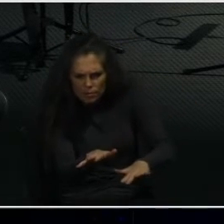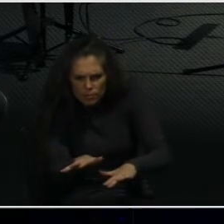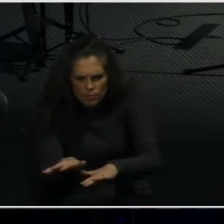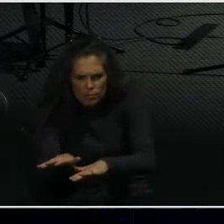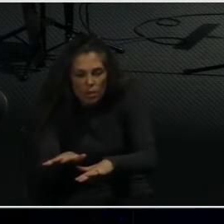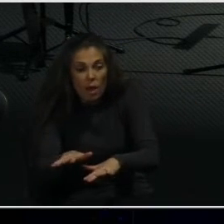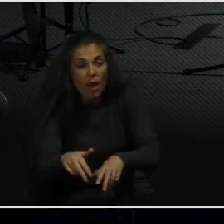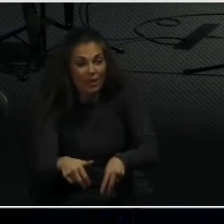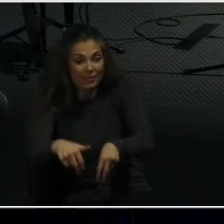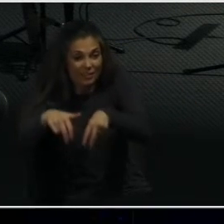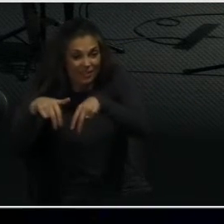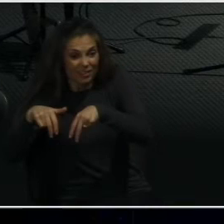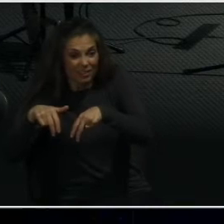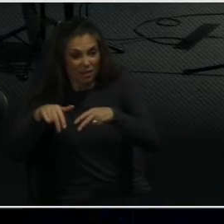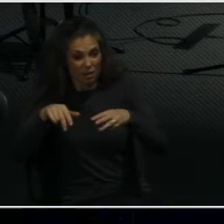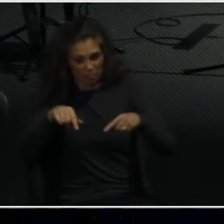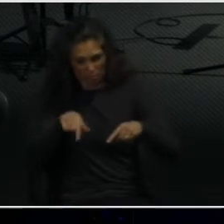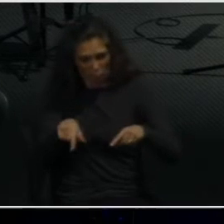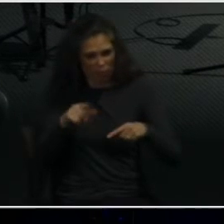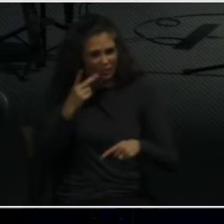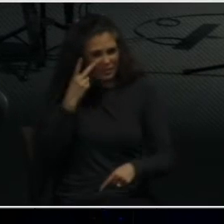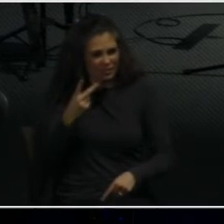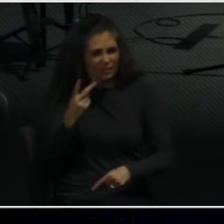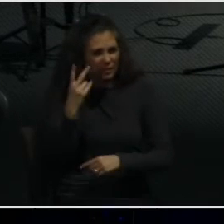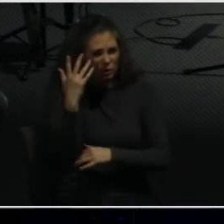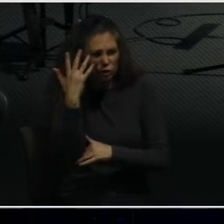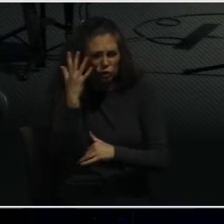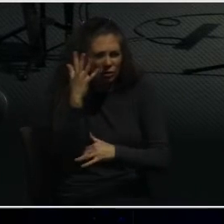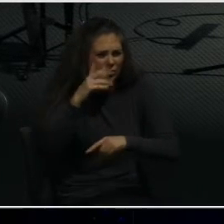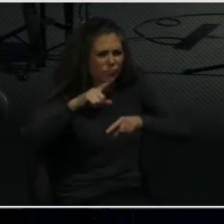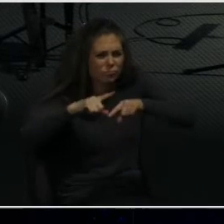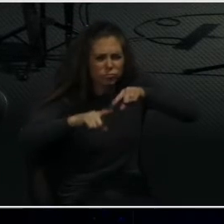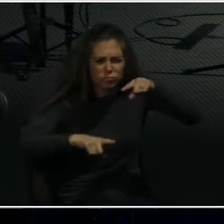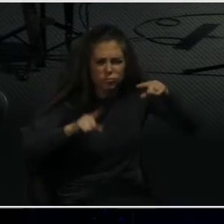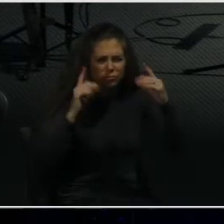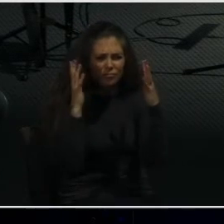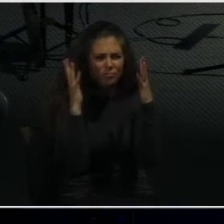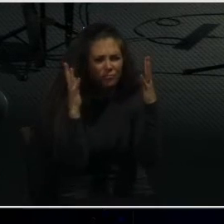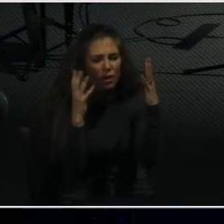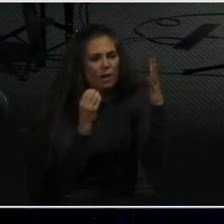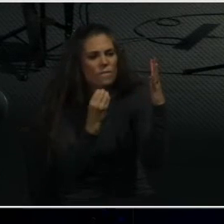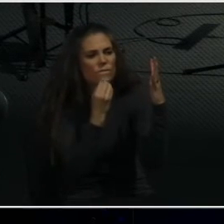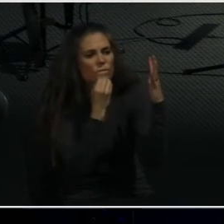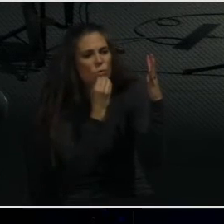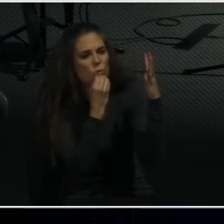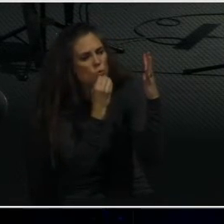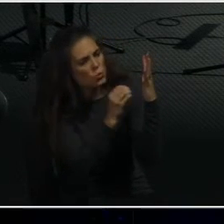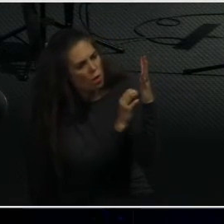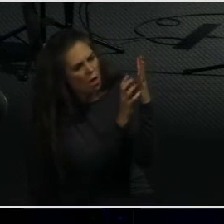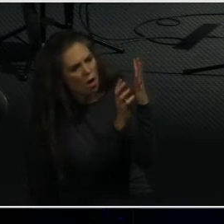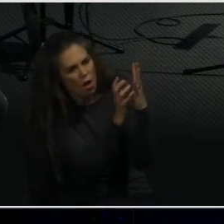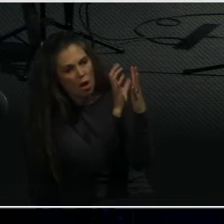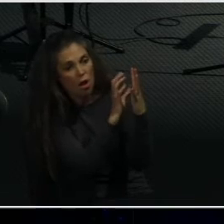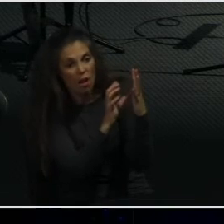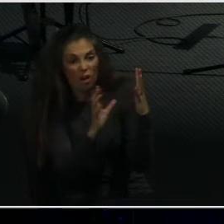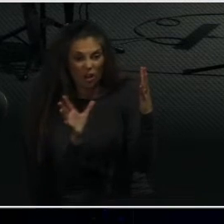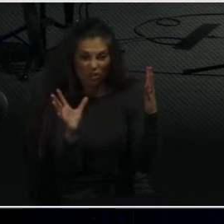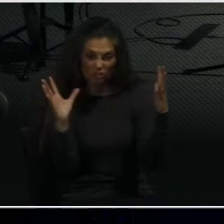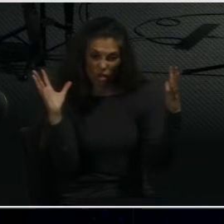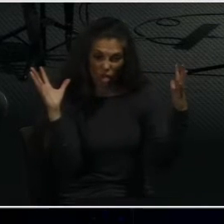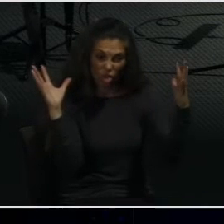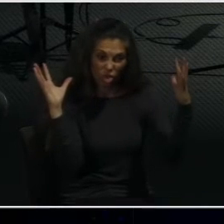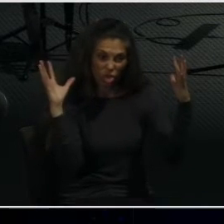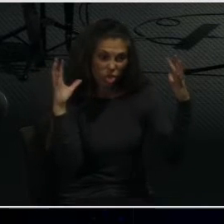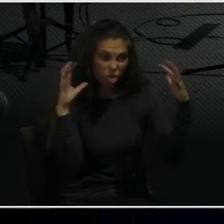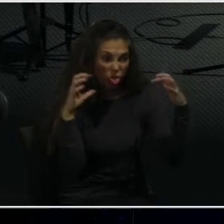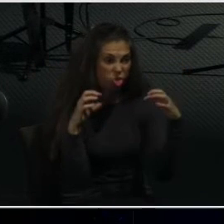banks, on both sides of the river, there will grow all kinds of trees for food. Their leaves will not wither, nor their fruit fail, but